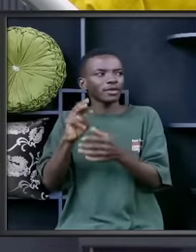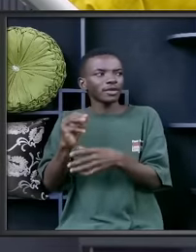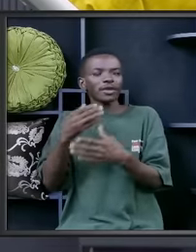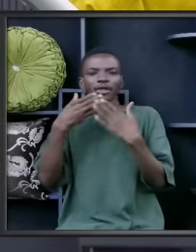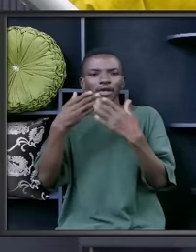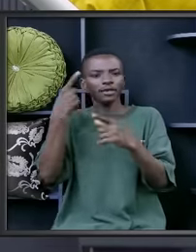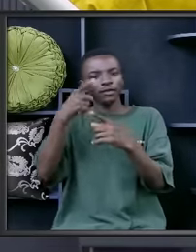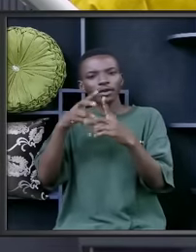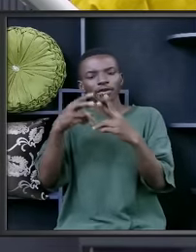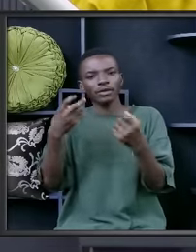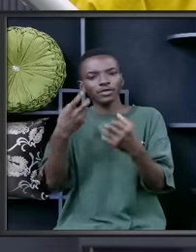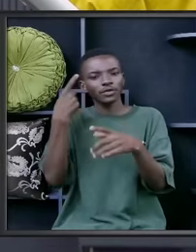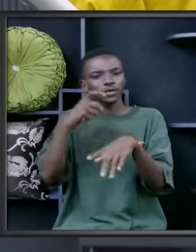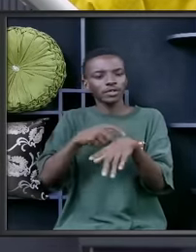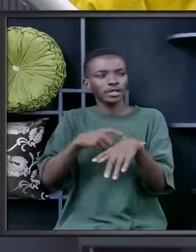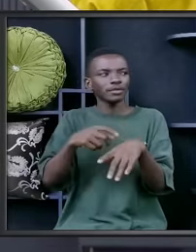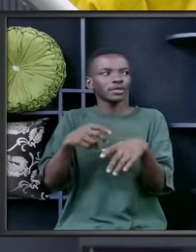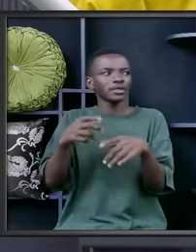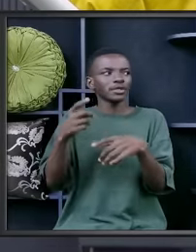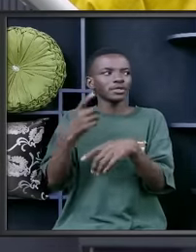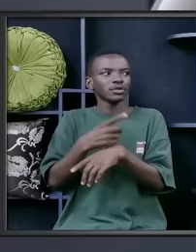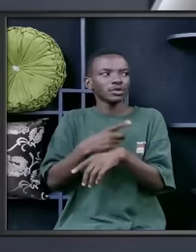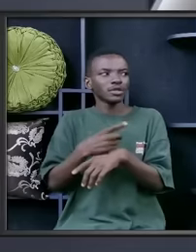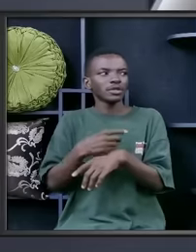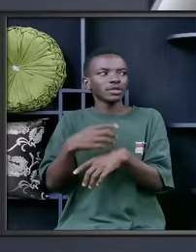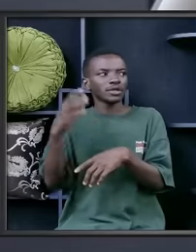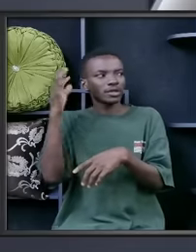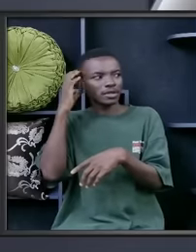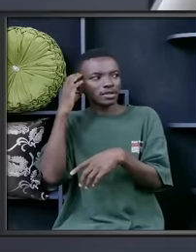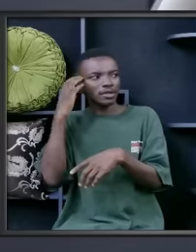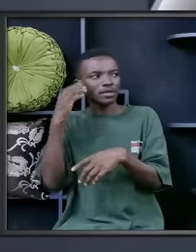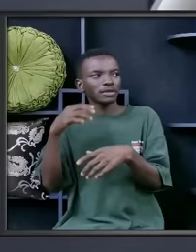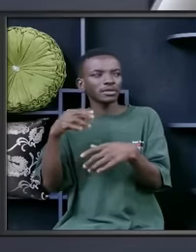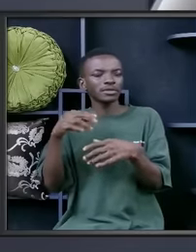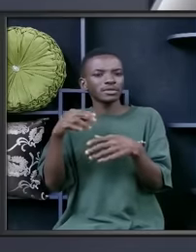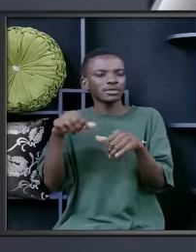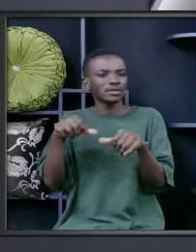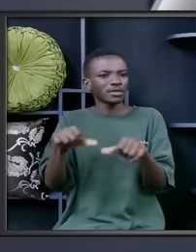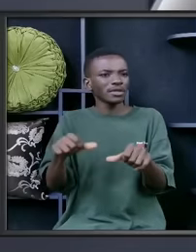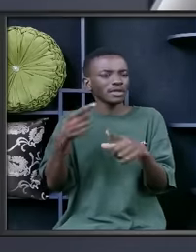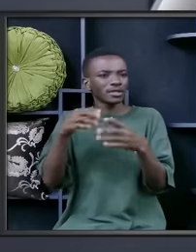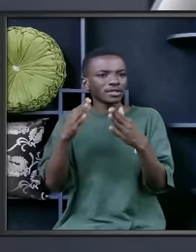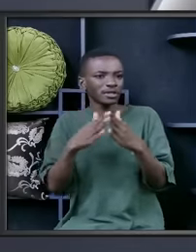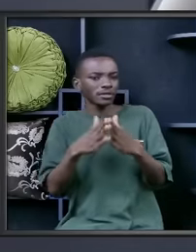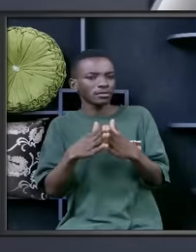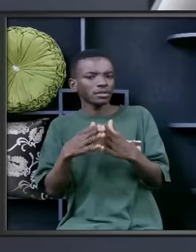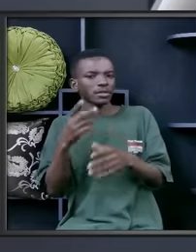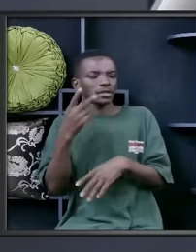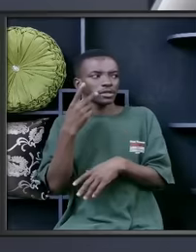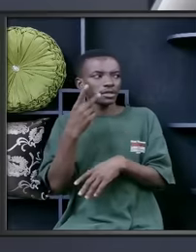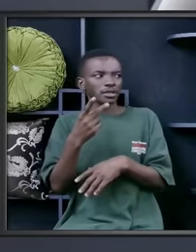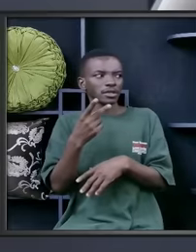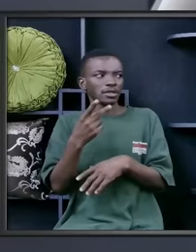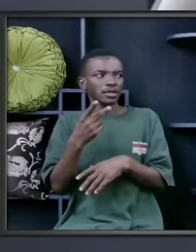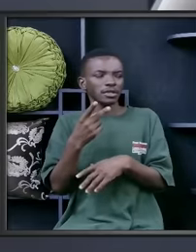very much Thank for you, your sir. Time. Thank you. And today, as I hear say, you don't take for this town, and I go see small